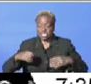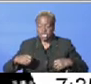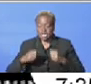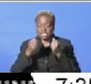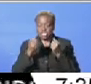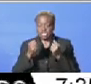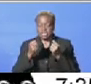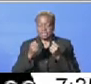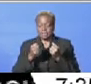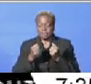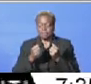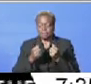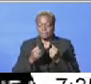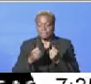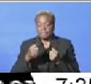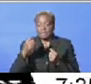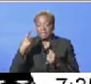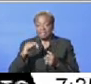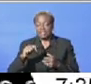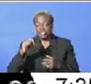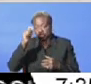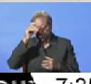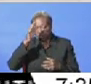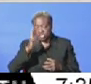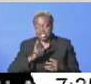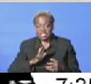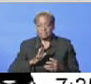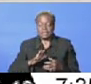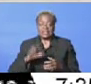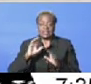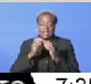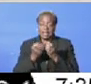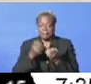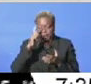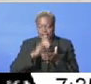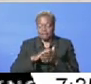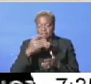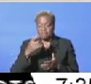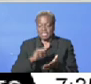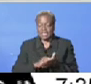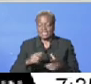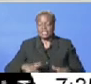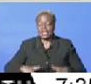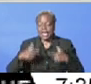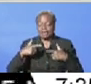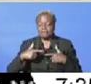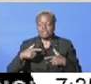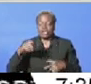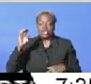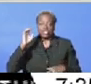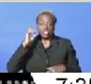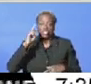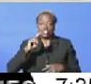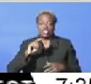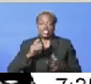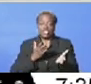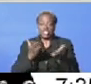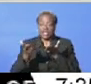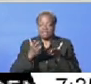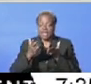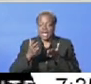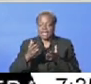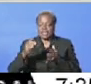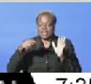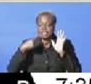and now leading corporate professional Lamont Stubbs believes Dr. Eneas' life should serve as a testimony of courage and strength to